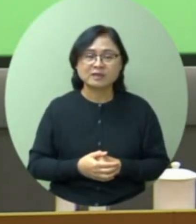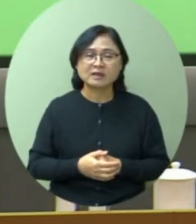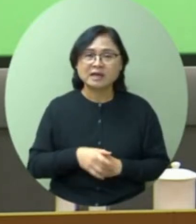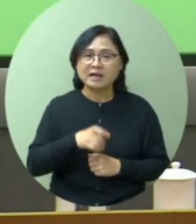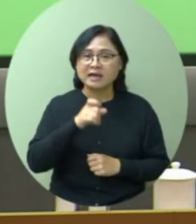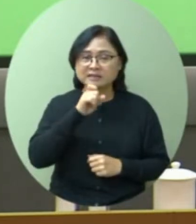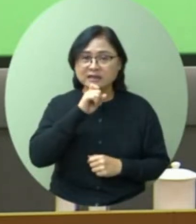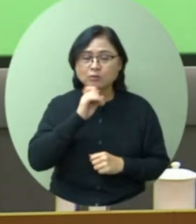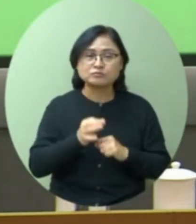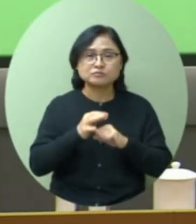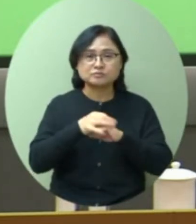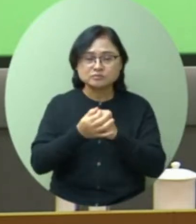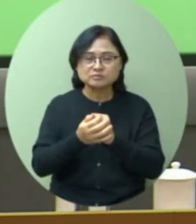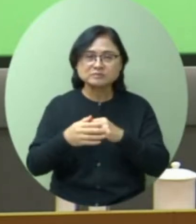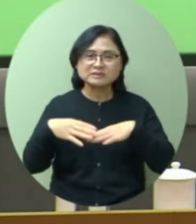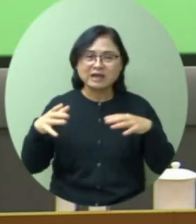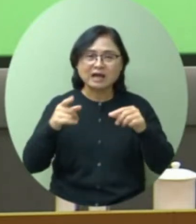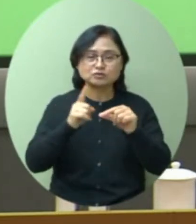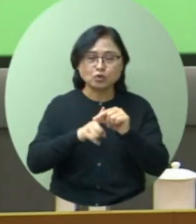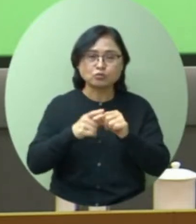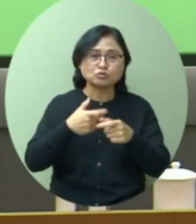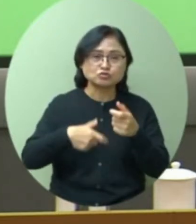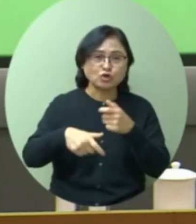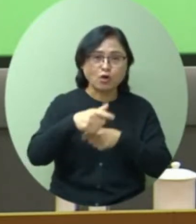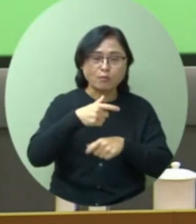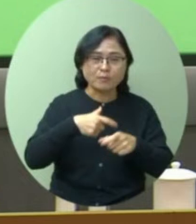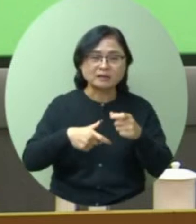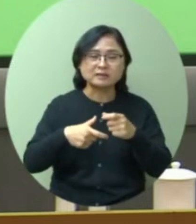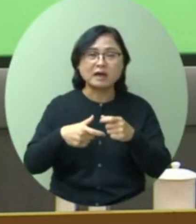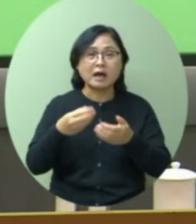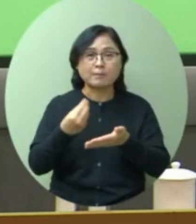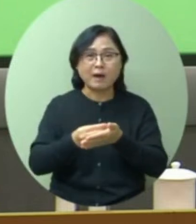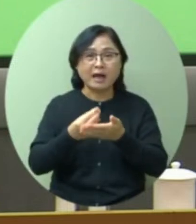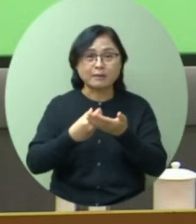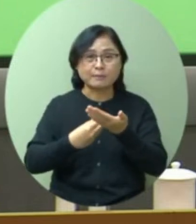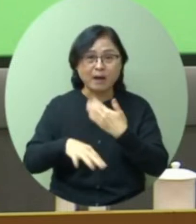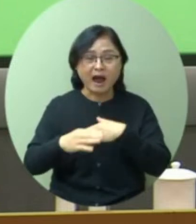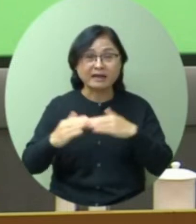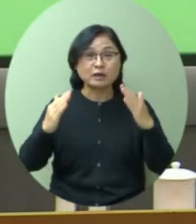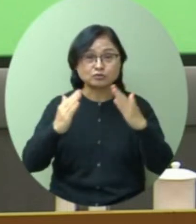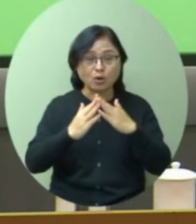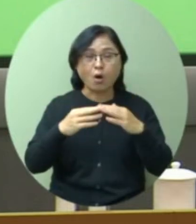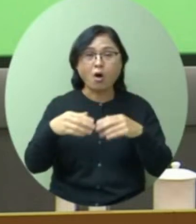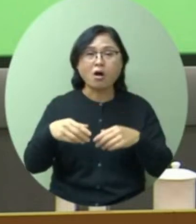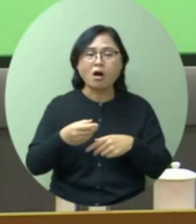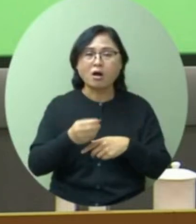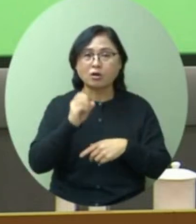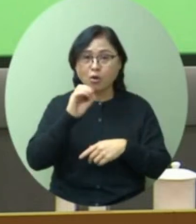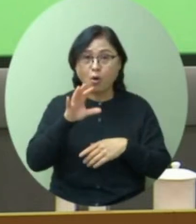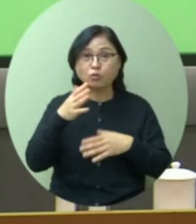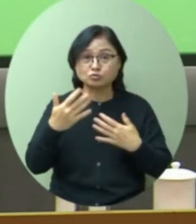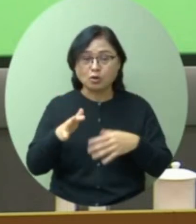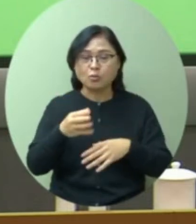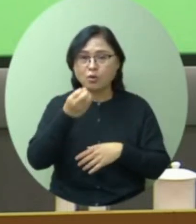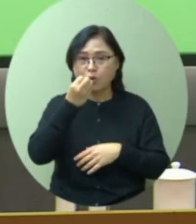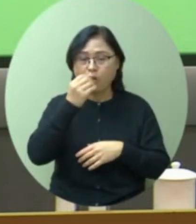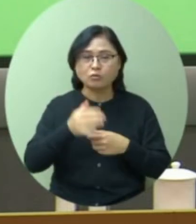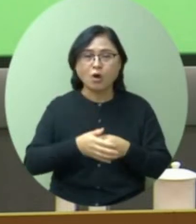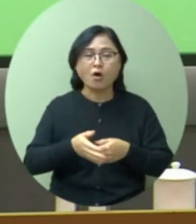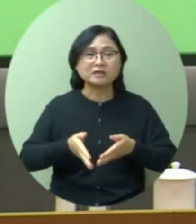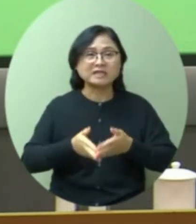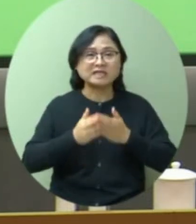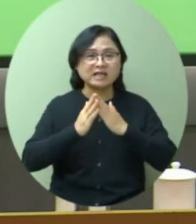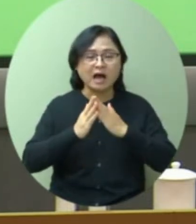There's a commodity trading platform. It's international. That platform said it wanted to build